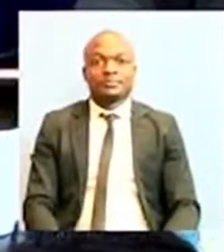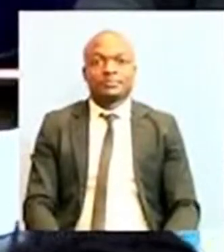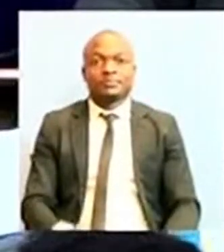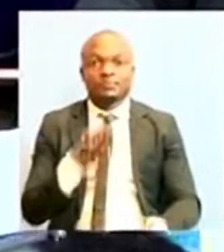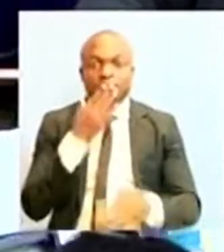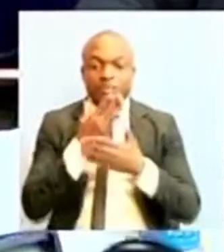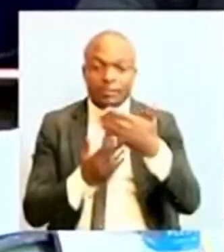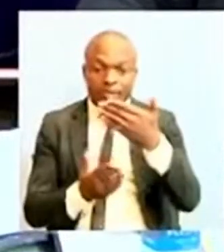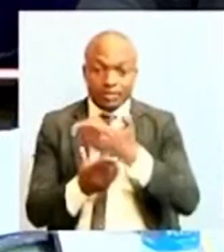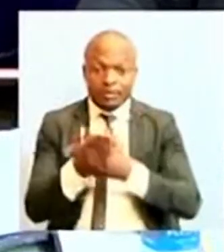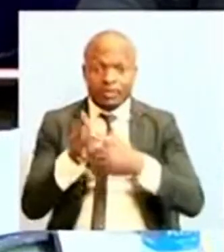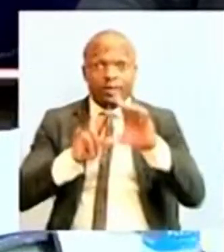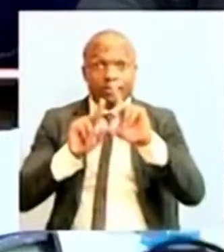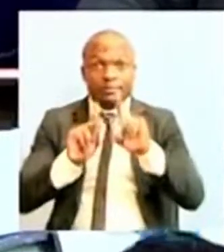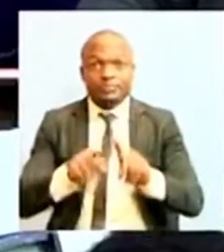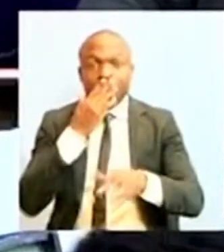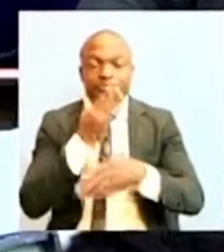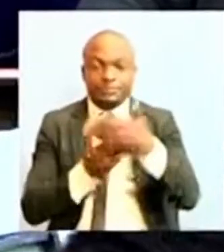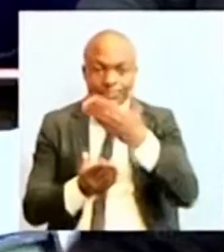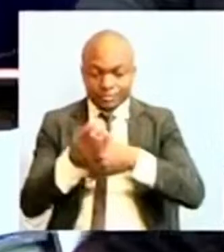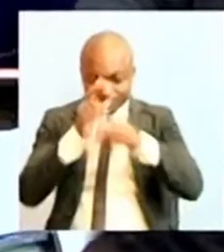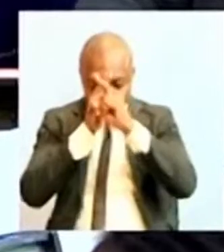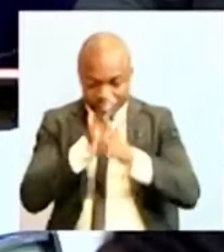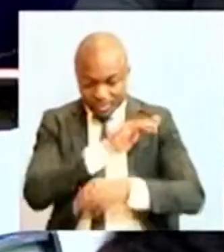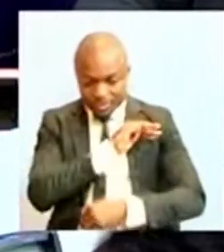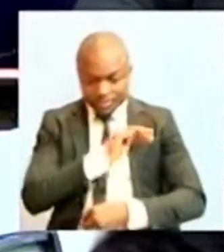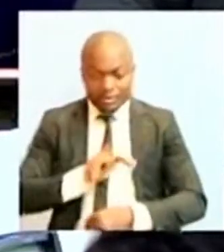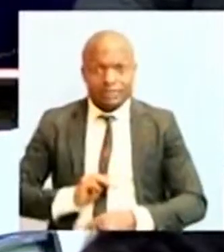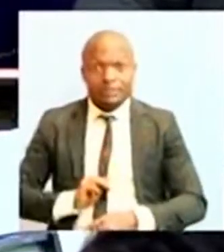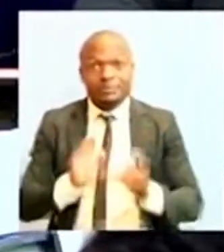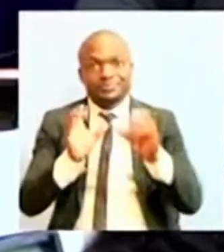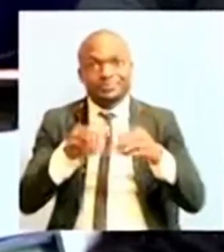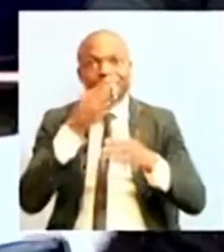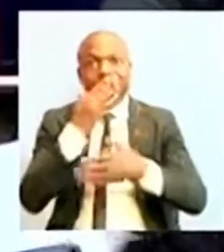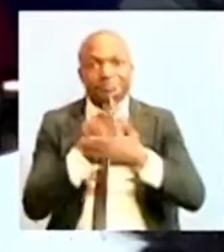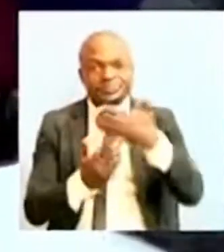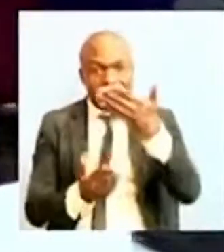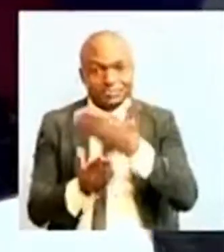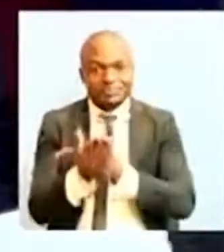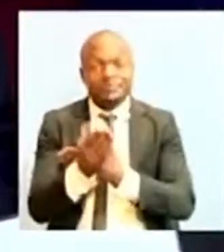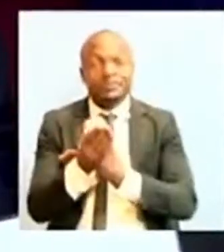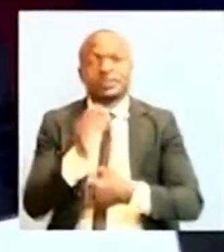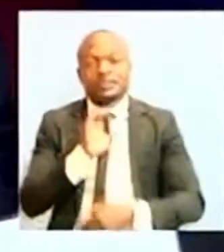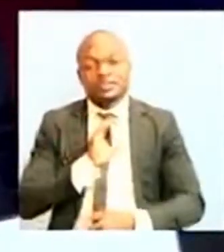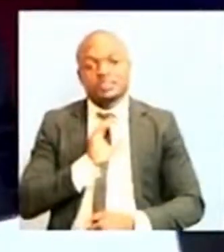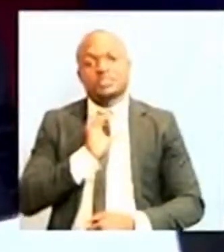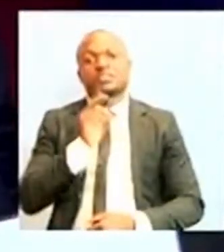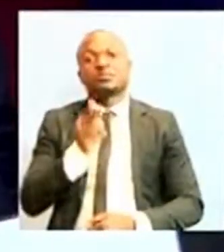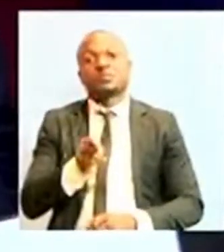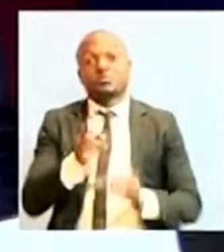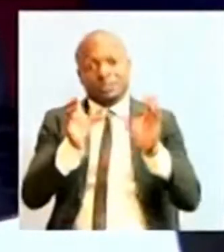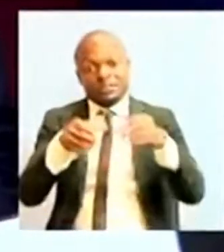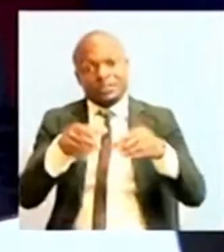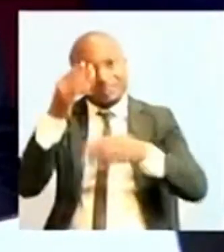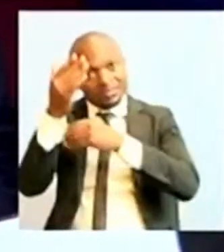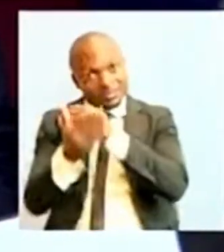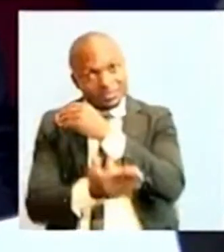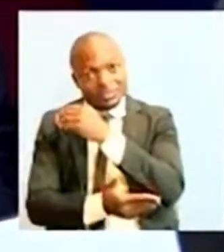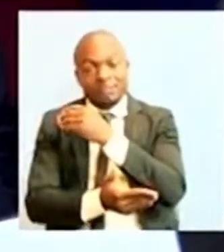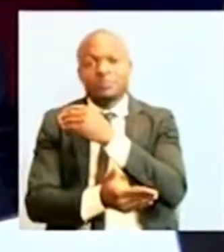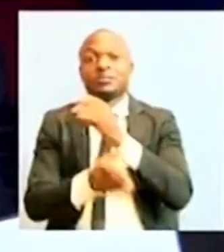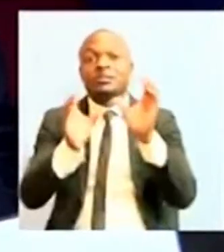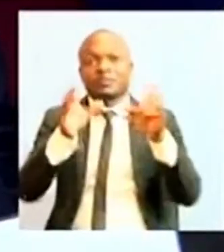Good morning, Chair. Good morning, honorable members of the committee. Morning, Chirilabombwe Municipal Council. Welcome to the